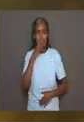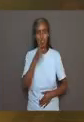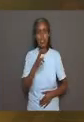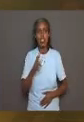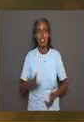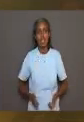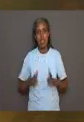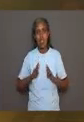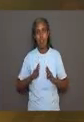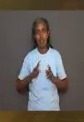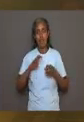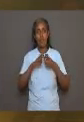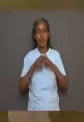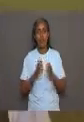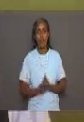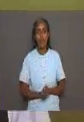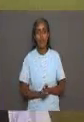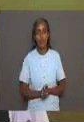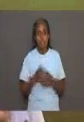a real-life problem.